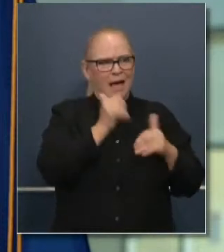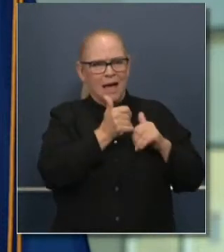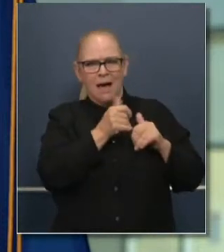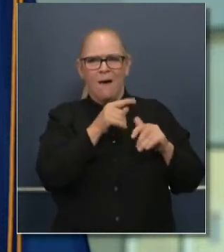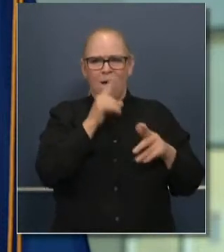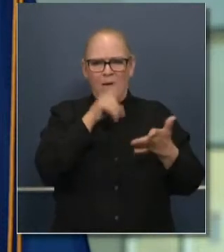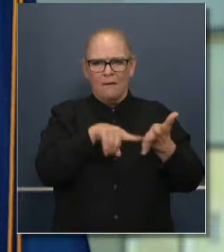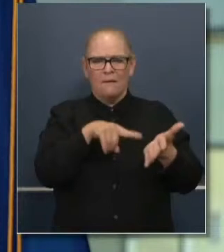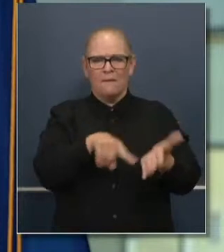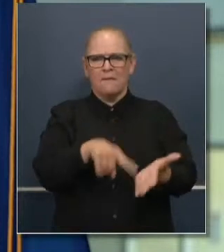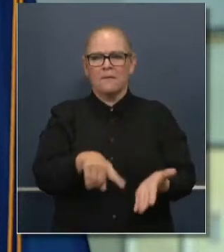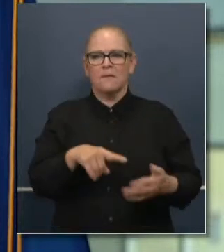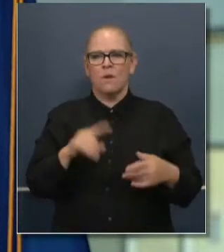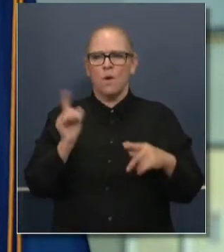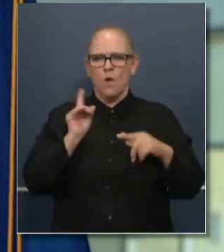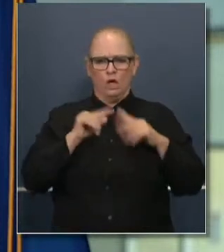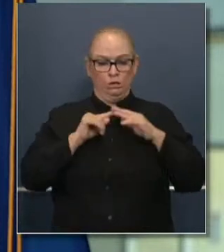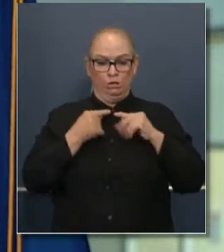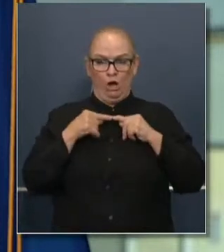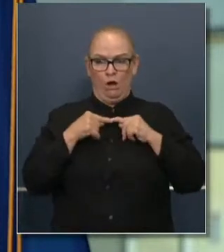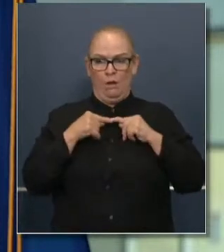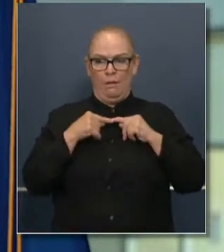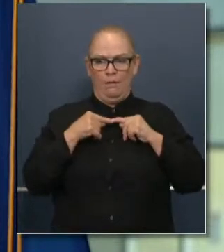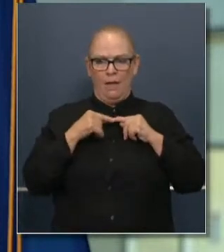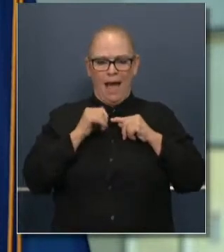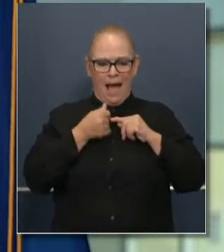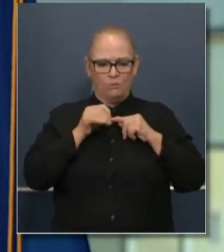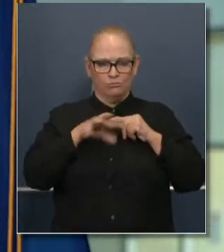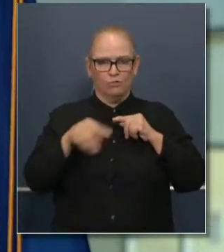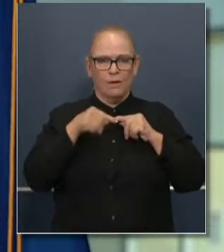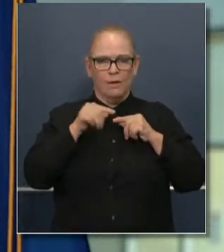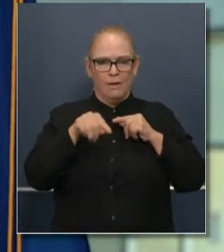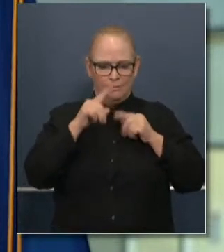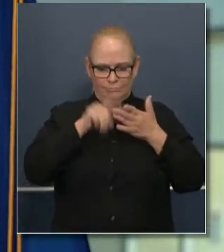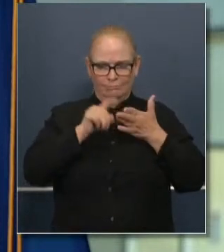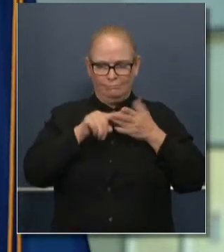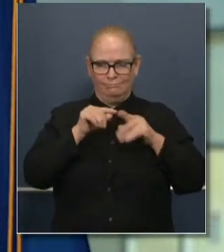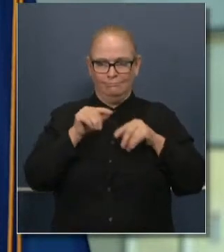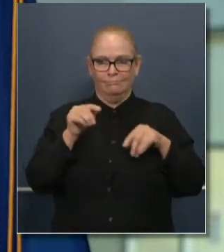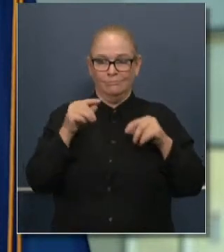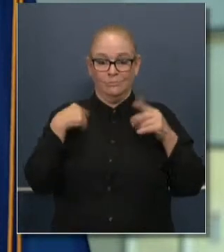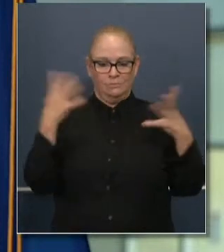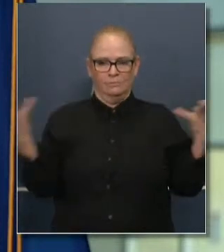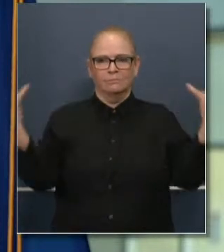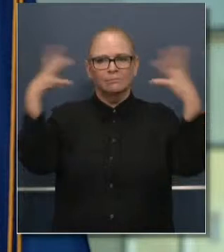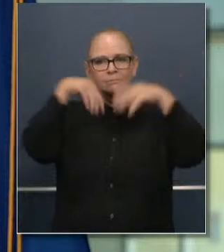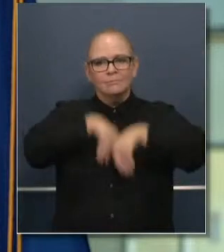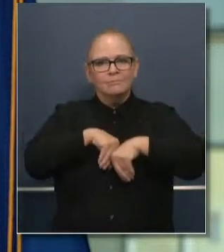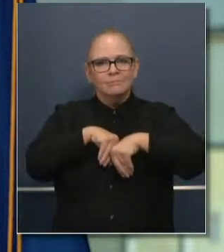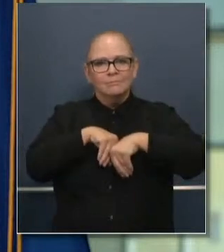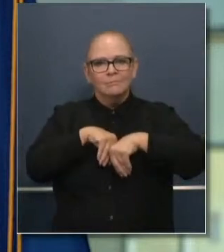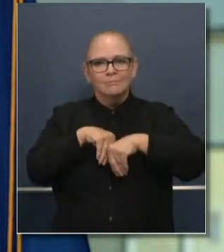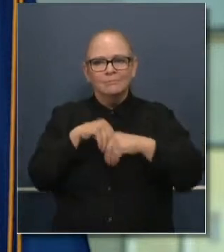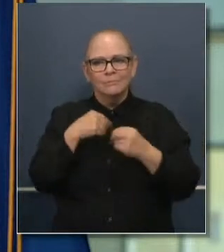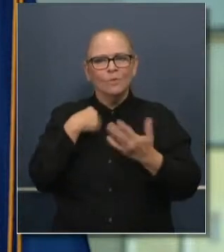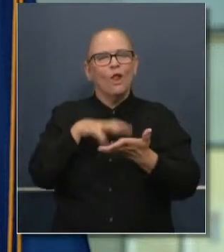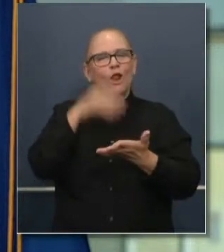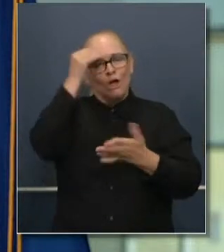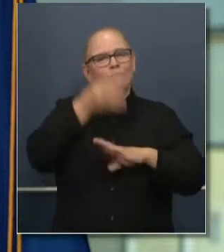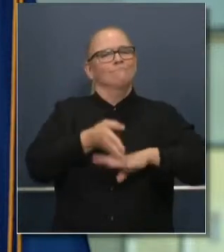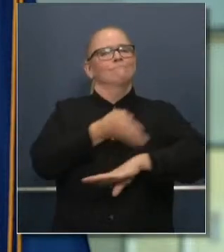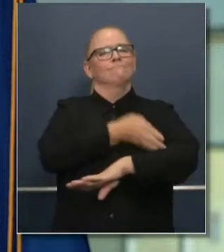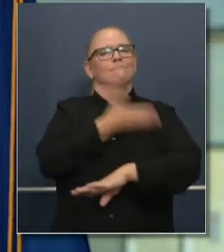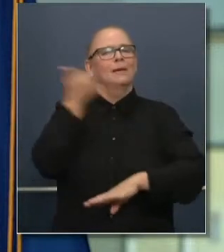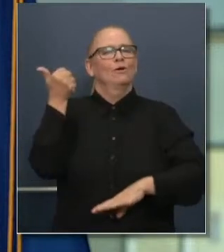case originated from, not just identifying those close contacts so that we can make sure people who need testing, who need to quarantine